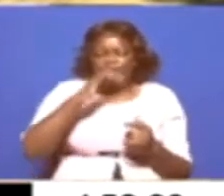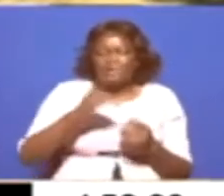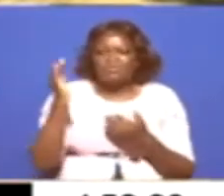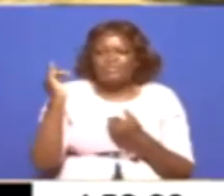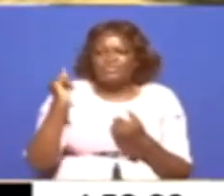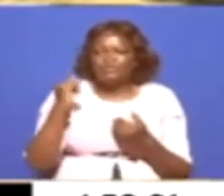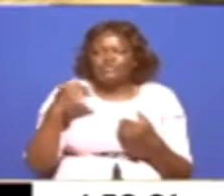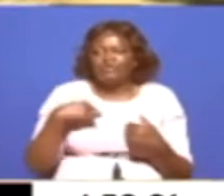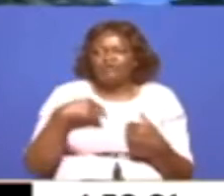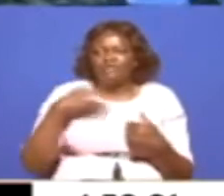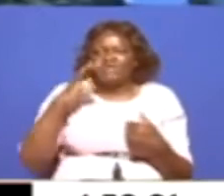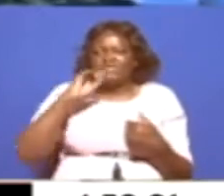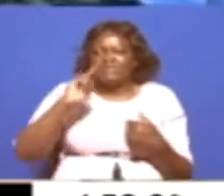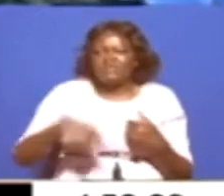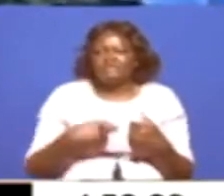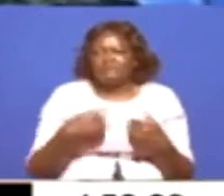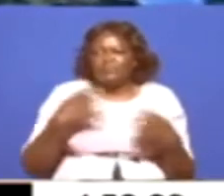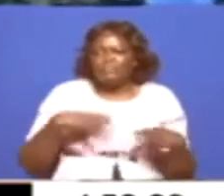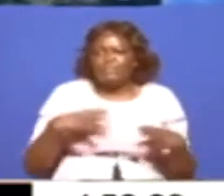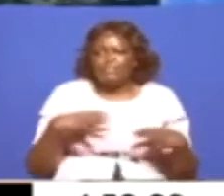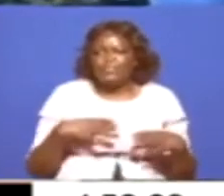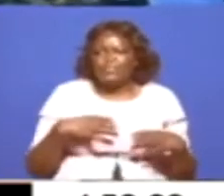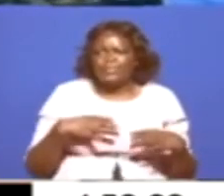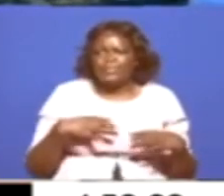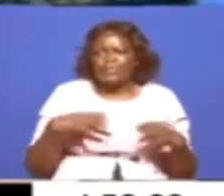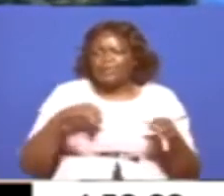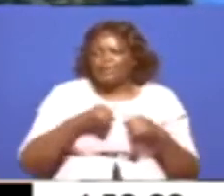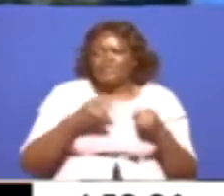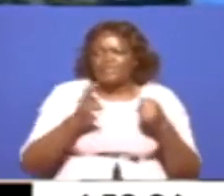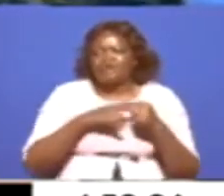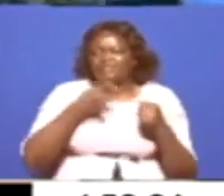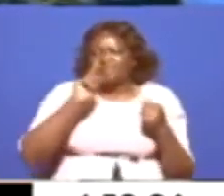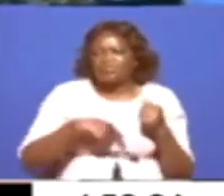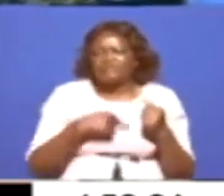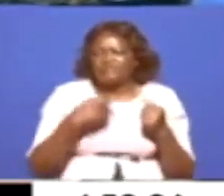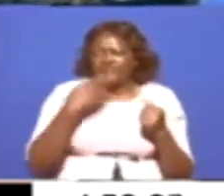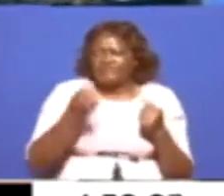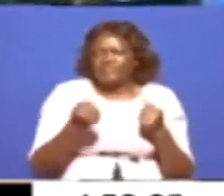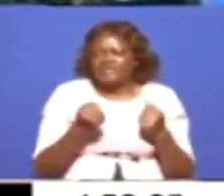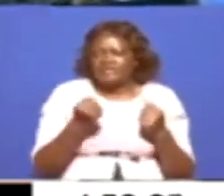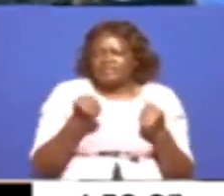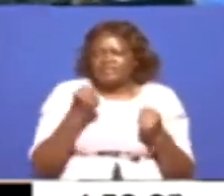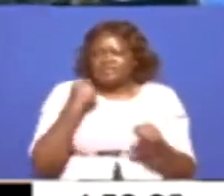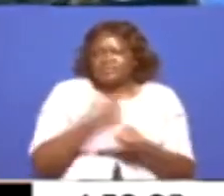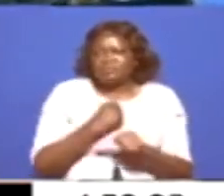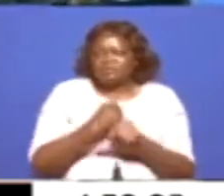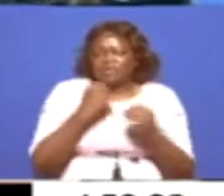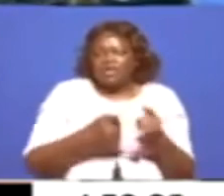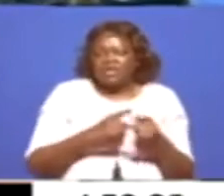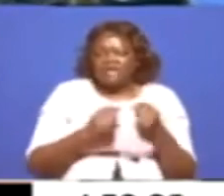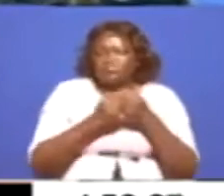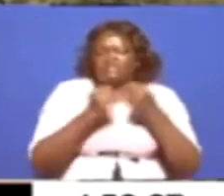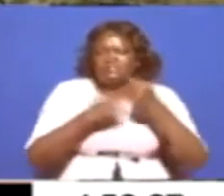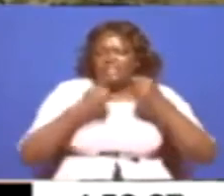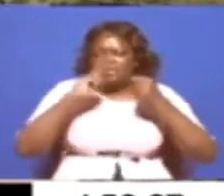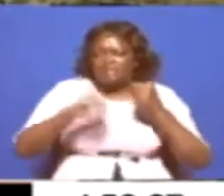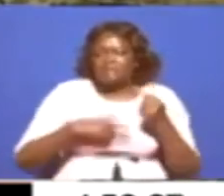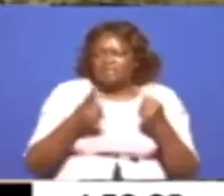attract 30,000 residents composed of 7,500 knowledge workers and